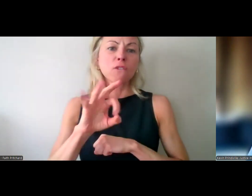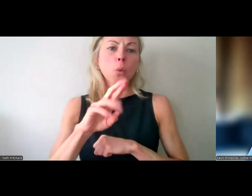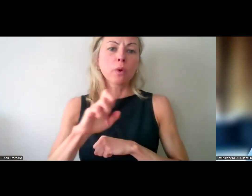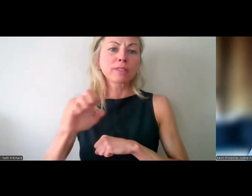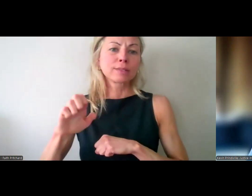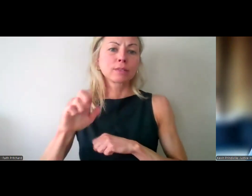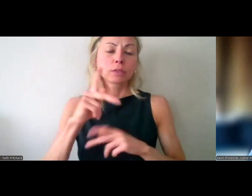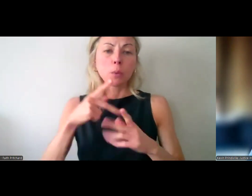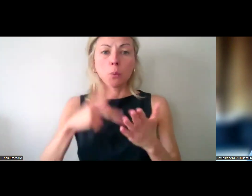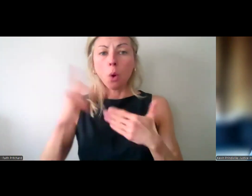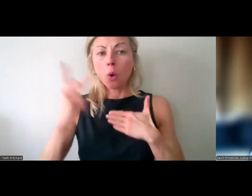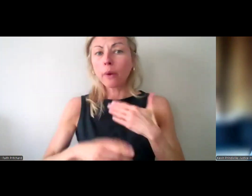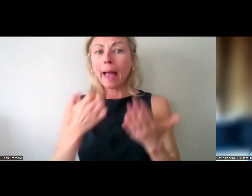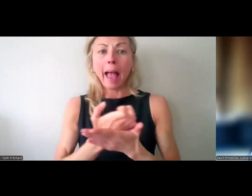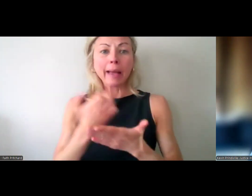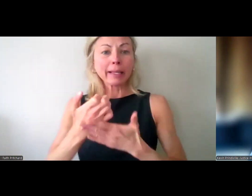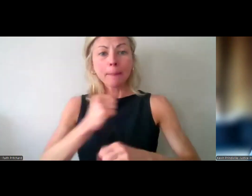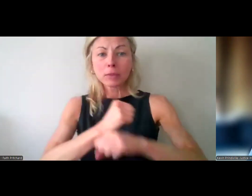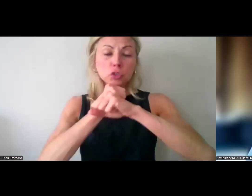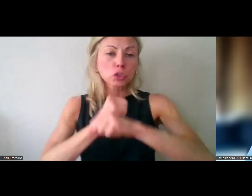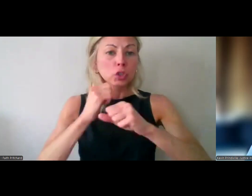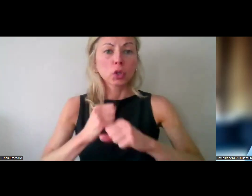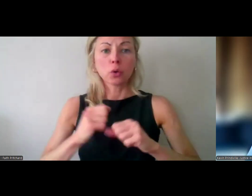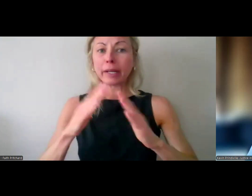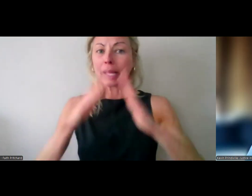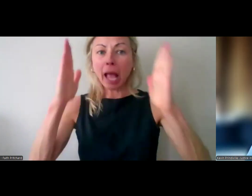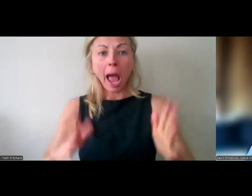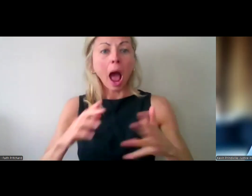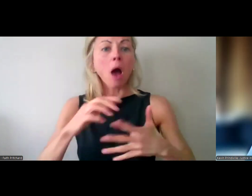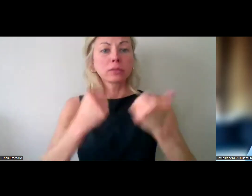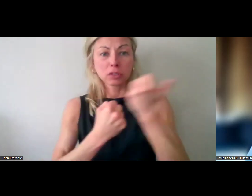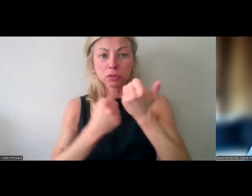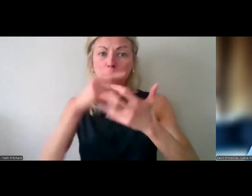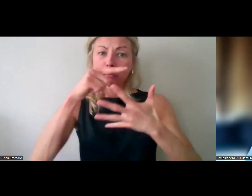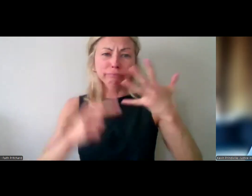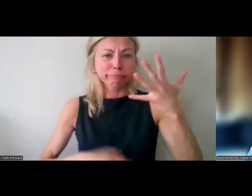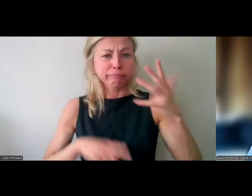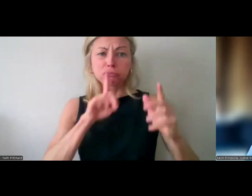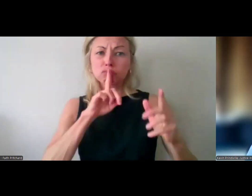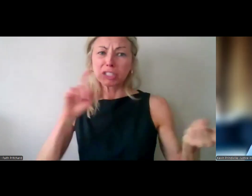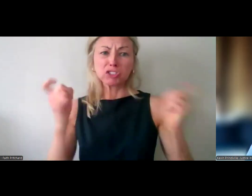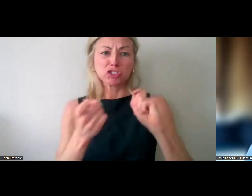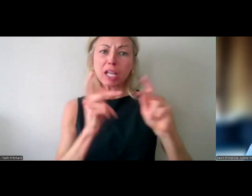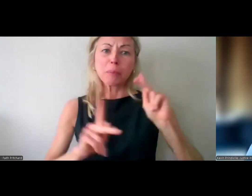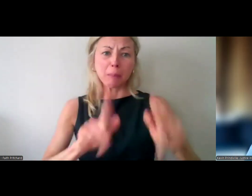of economic security programs and housing supports that have really changed